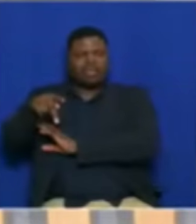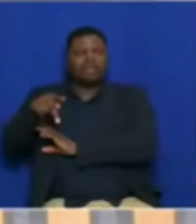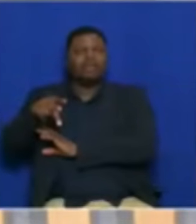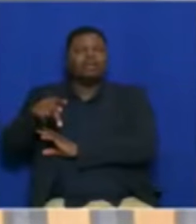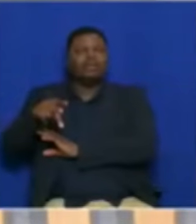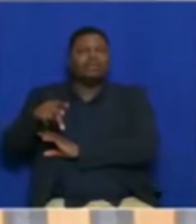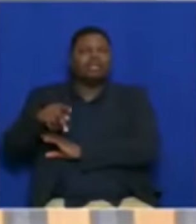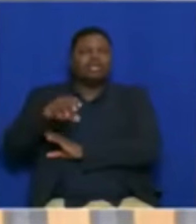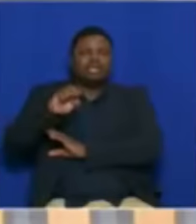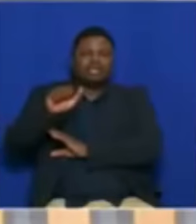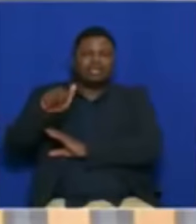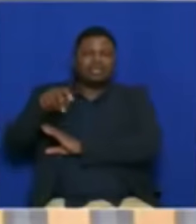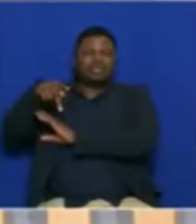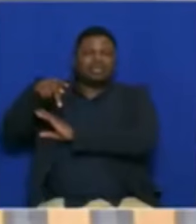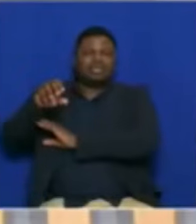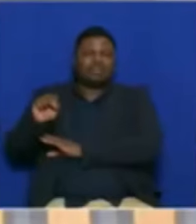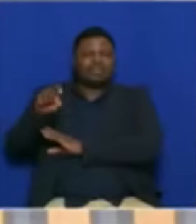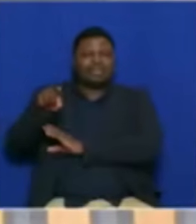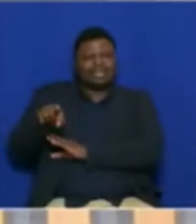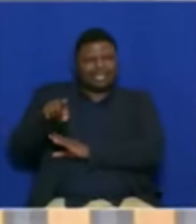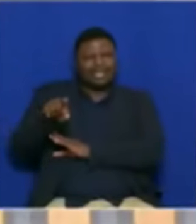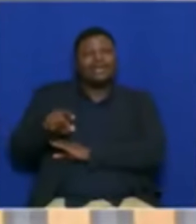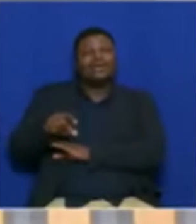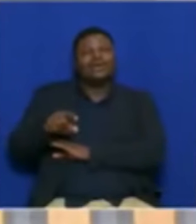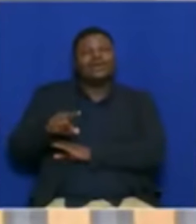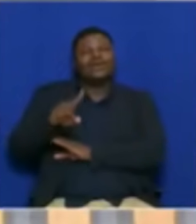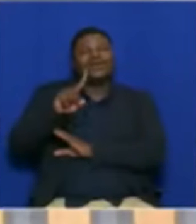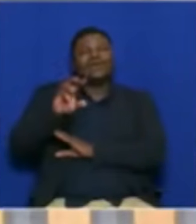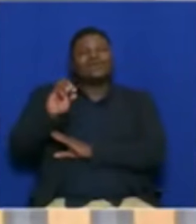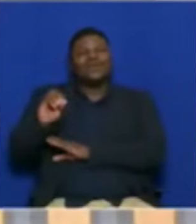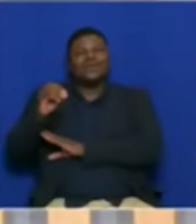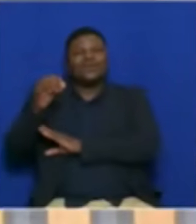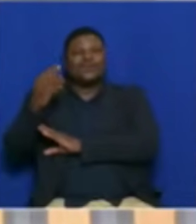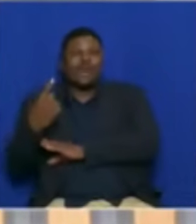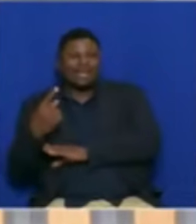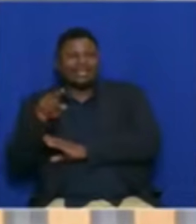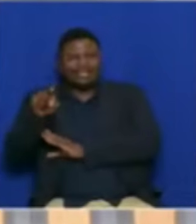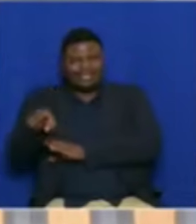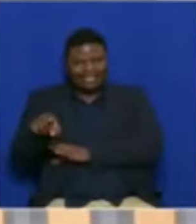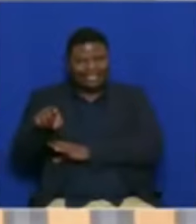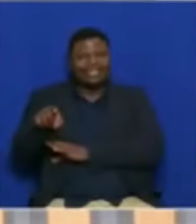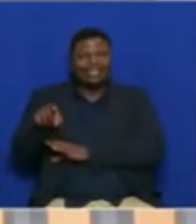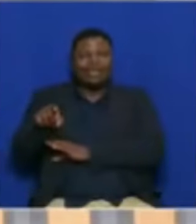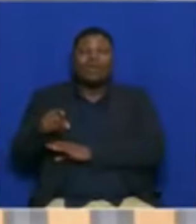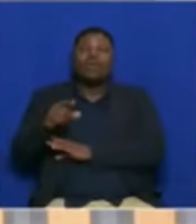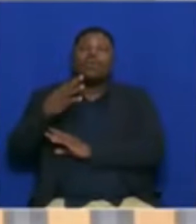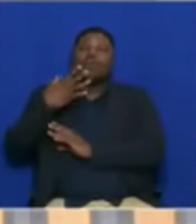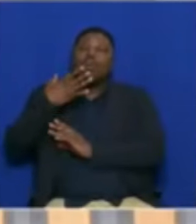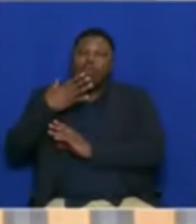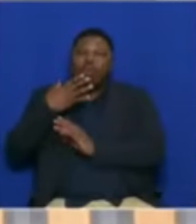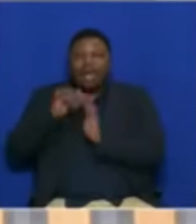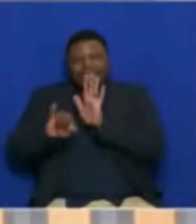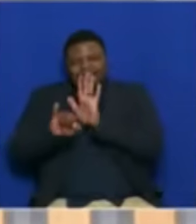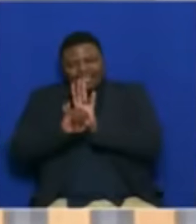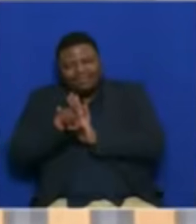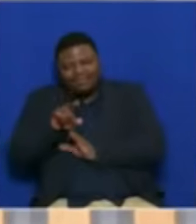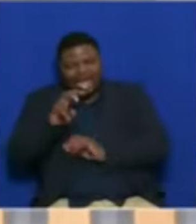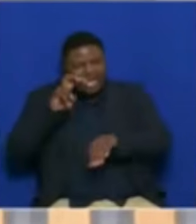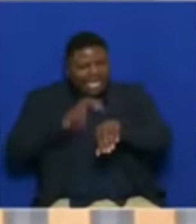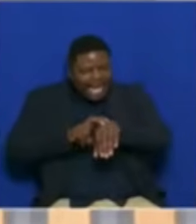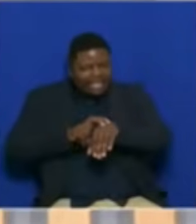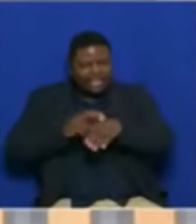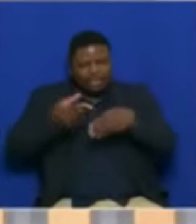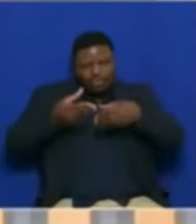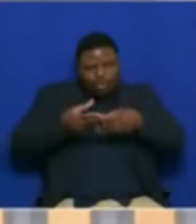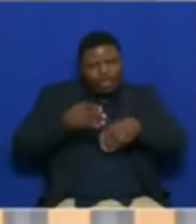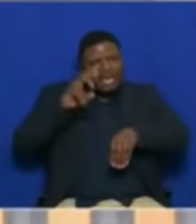records for Mokwele. Who makes the determination or who identifies the documents or the information in